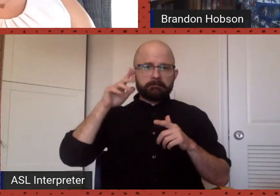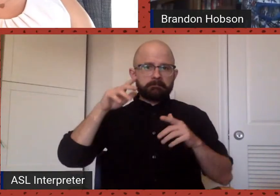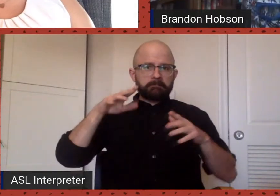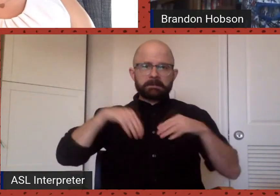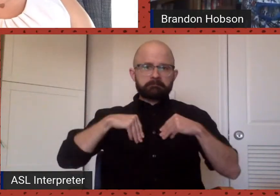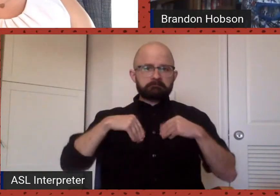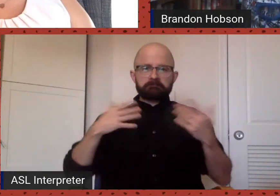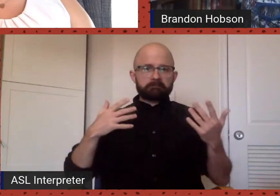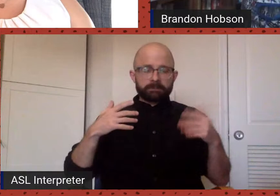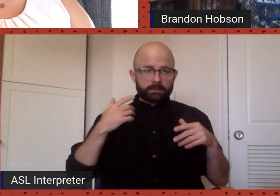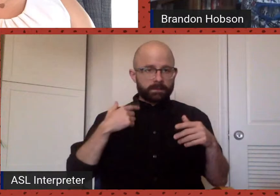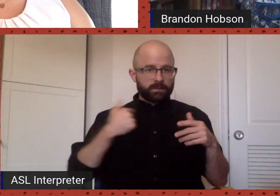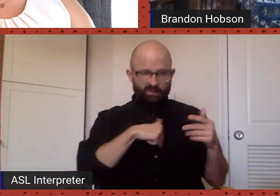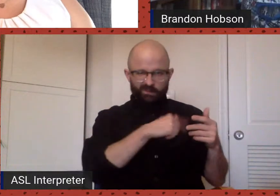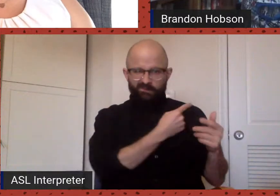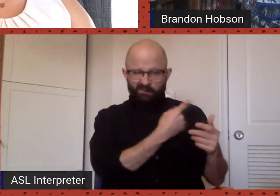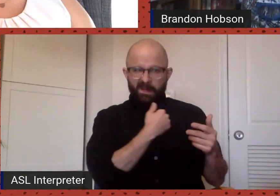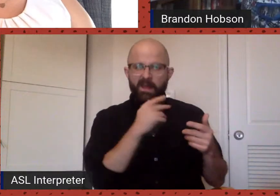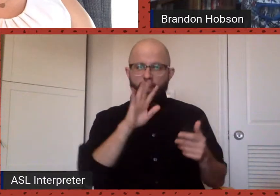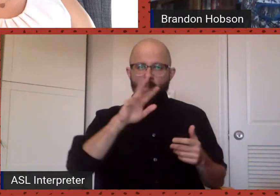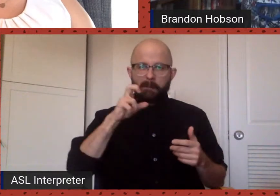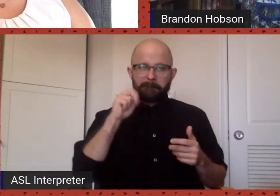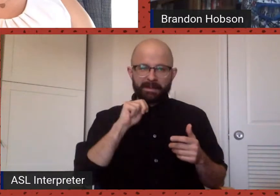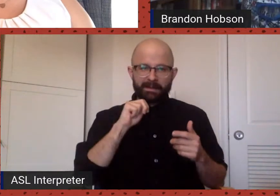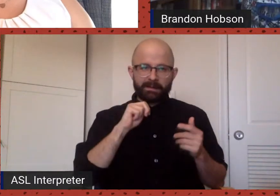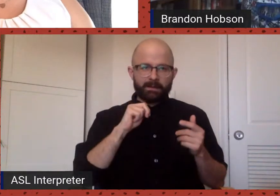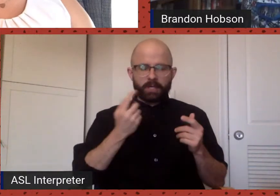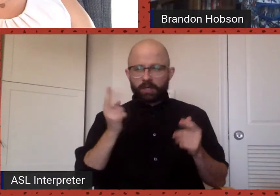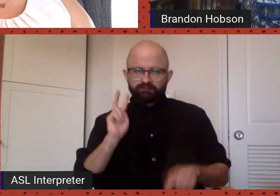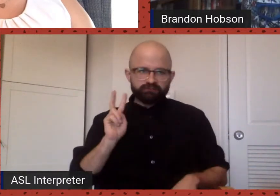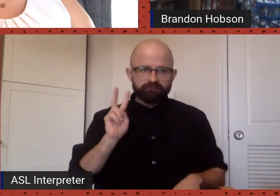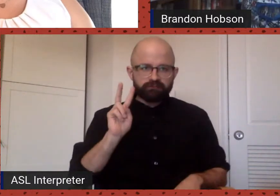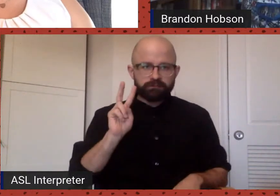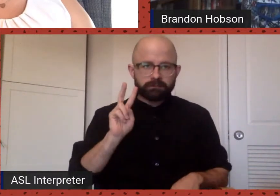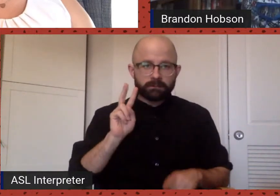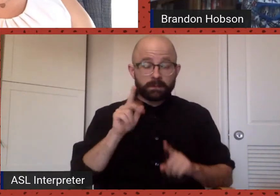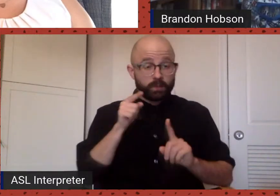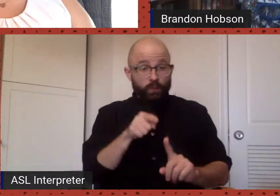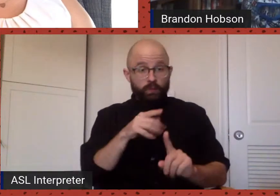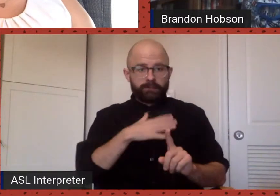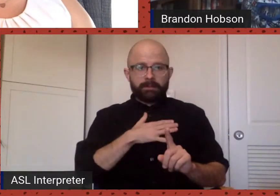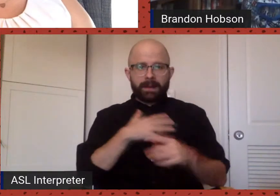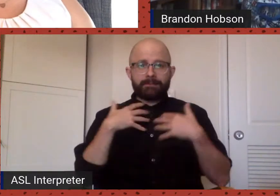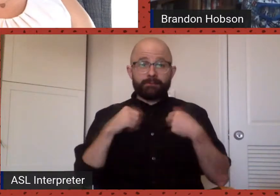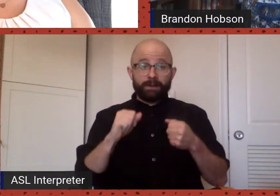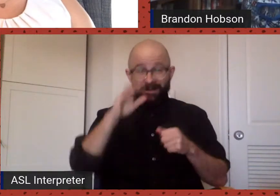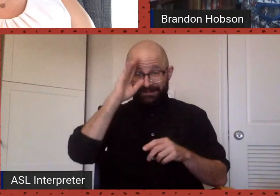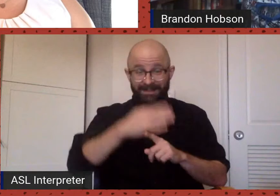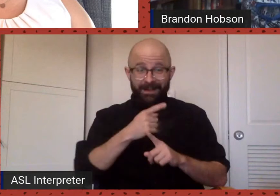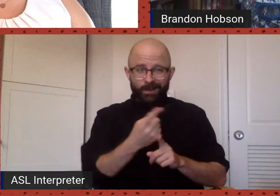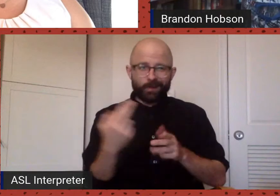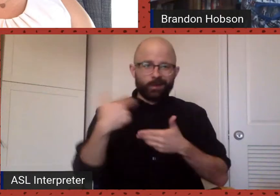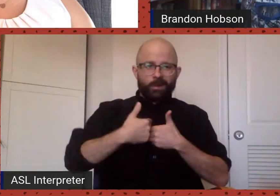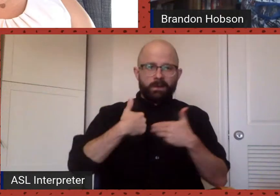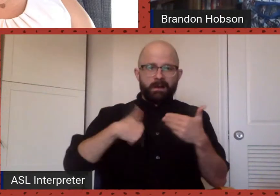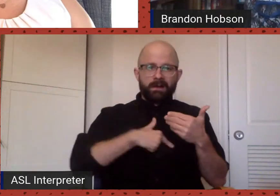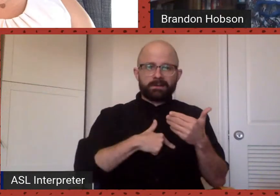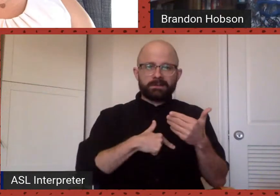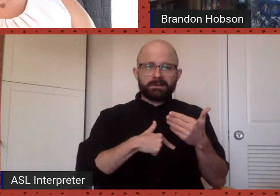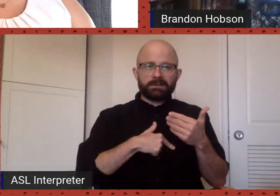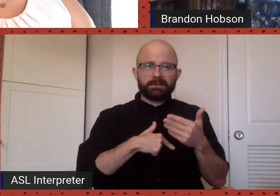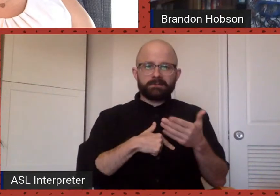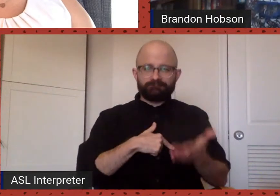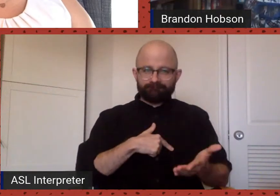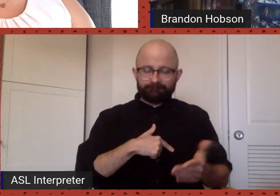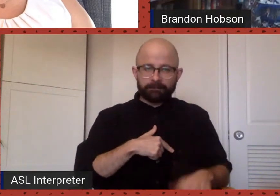with our weapons. And you, my brave son, you came with us. At